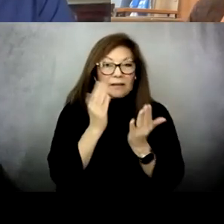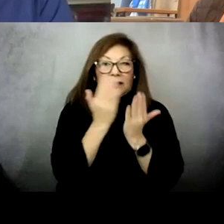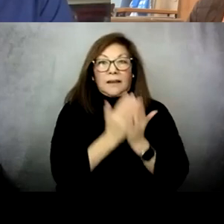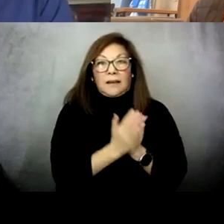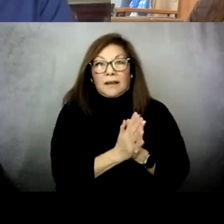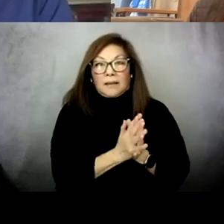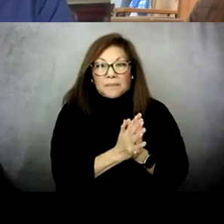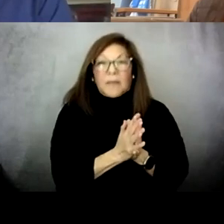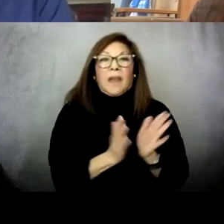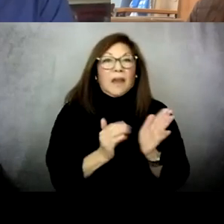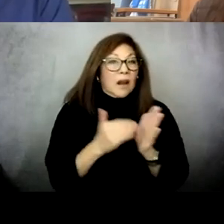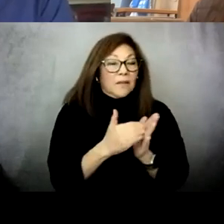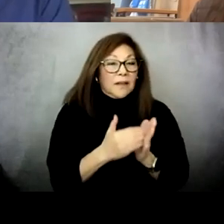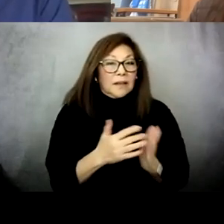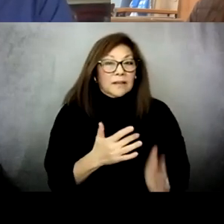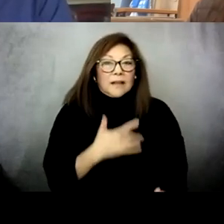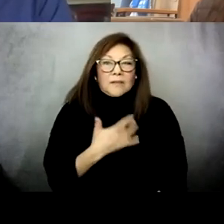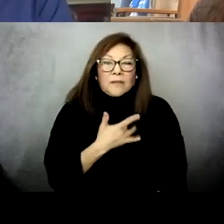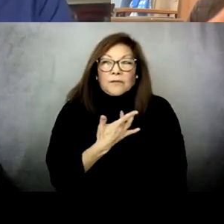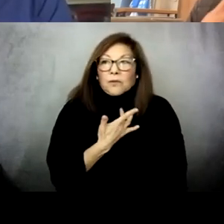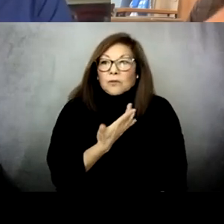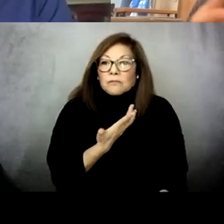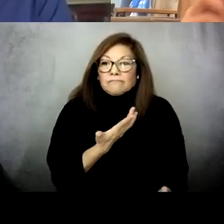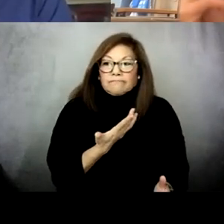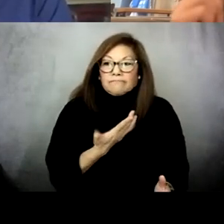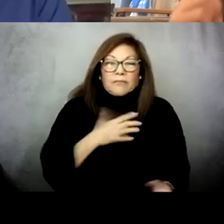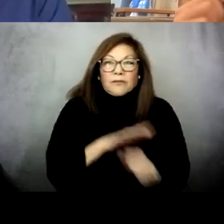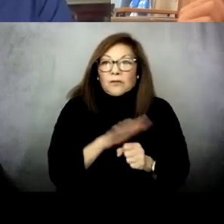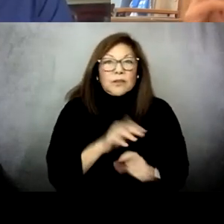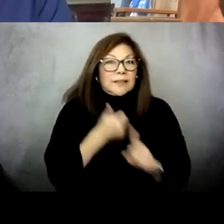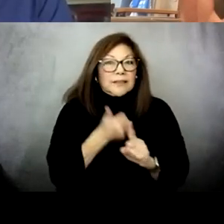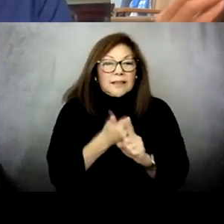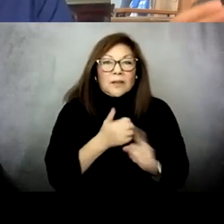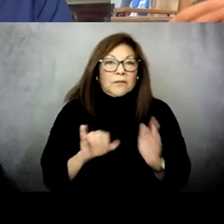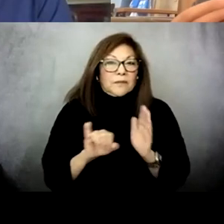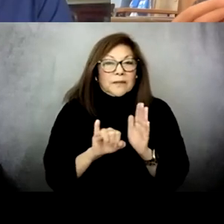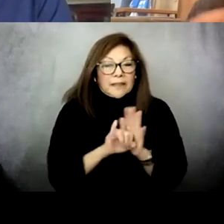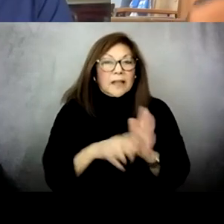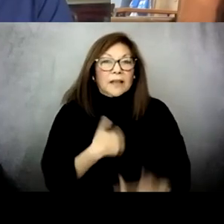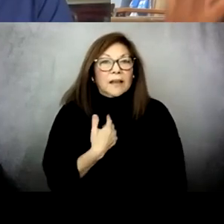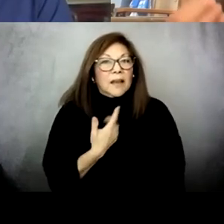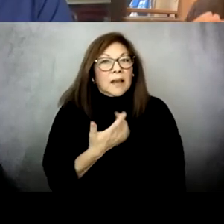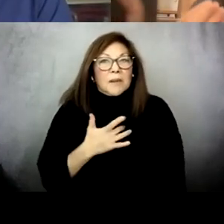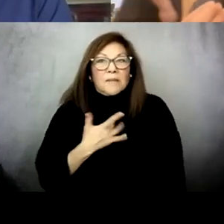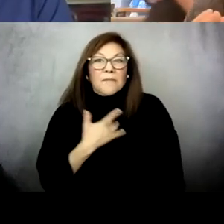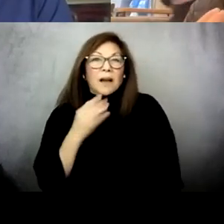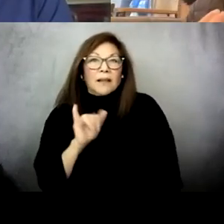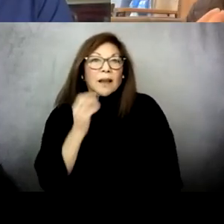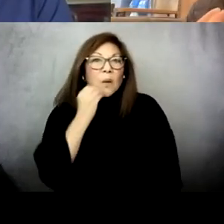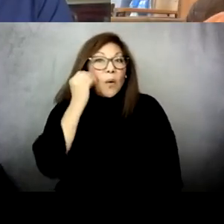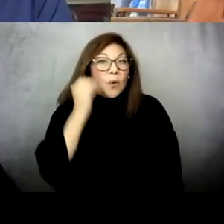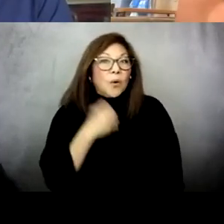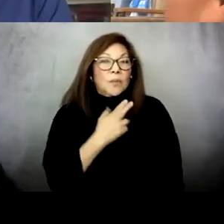to often not have a full sense of yourself. Like, I always knew, I had this inkling of the things that felt like home. Like, I was always drawn to